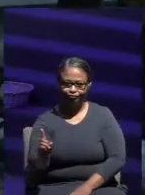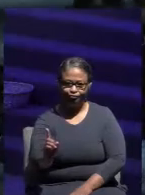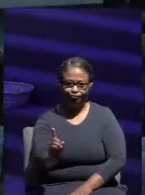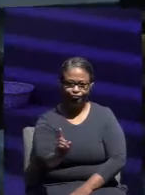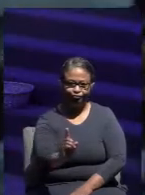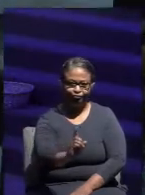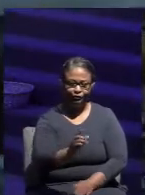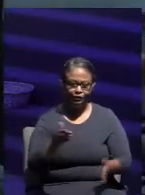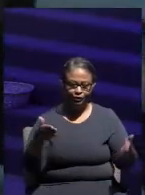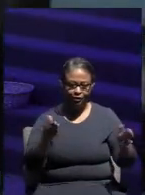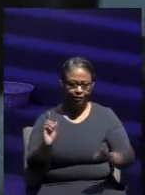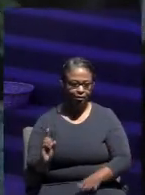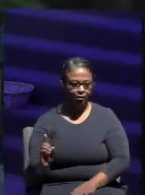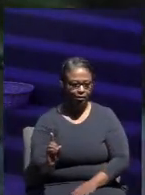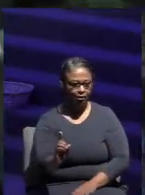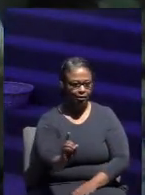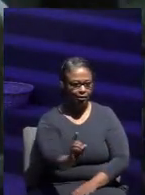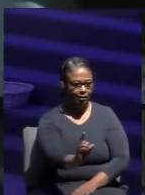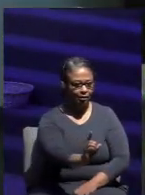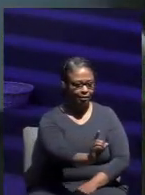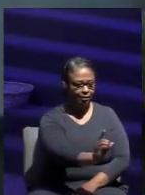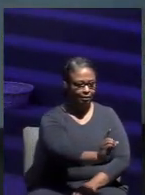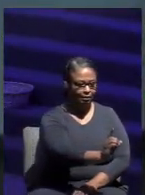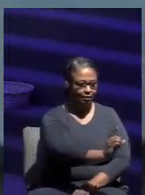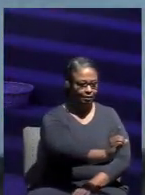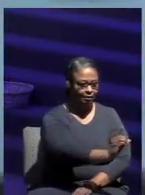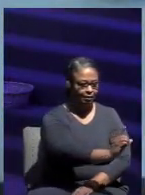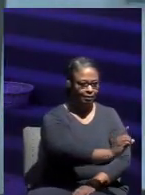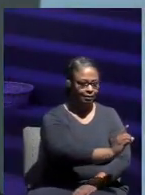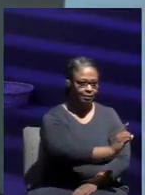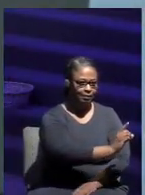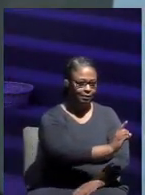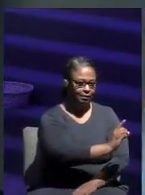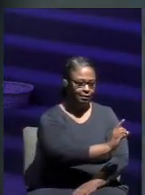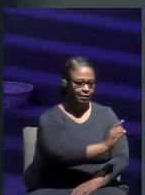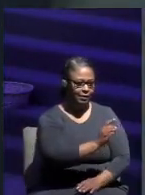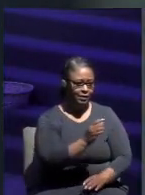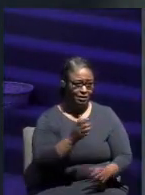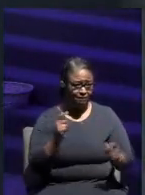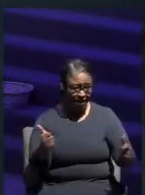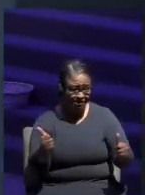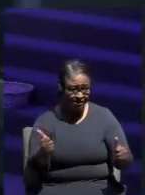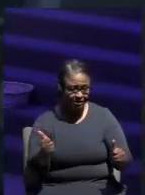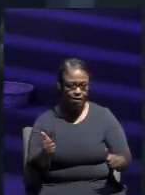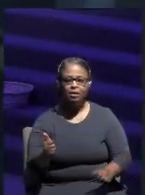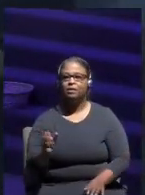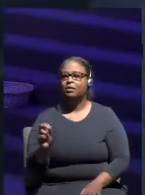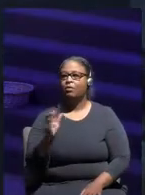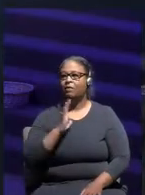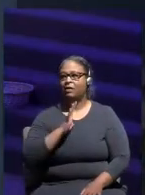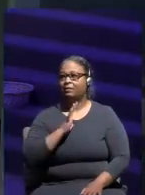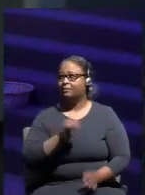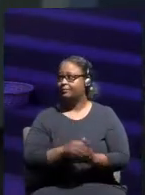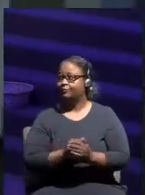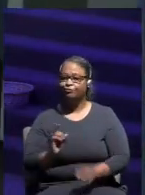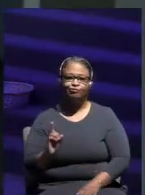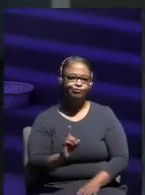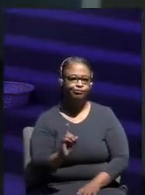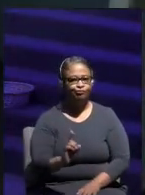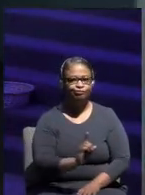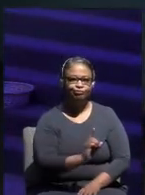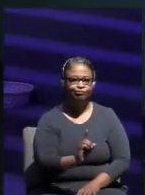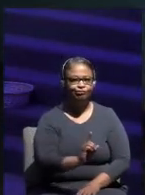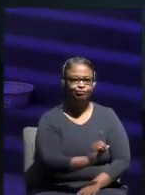this way. And we come down the hallway. Am I going too fast? Okay, all right. We come down the